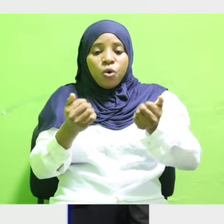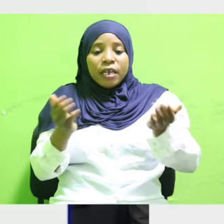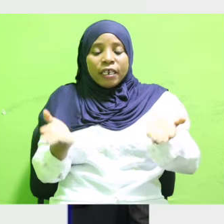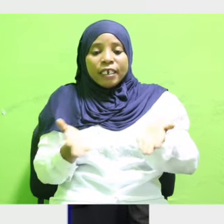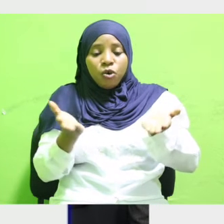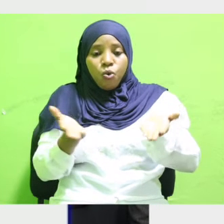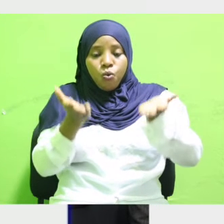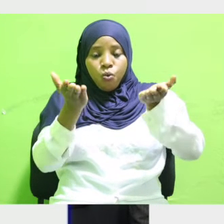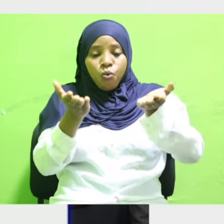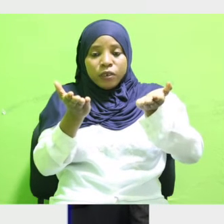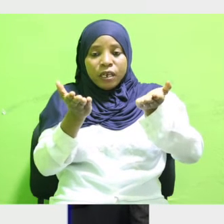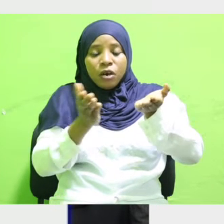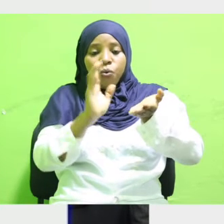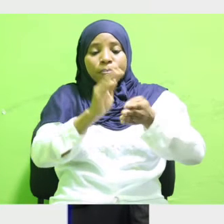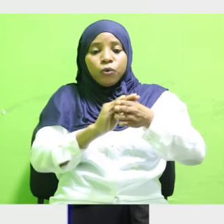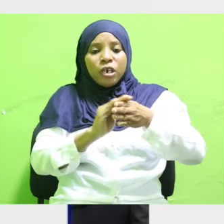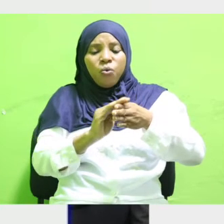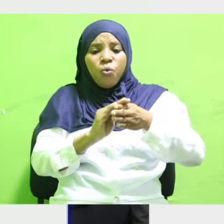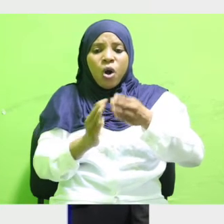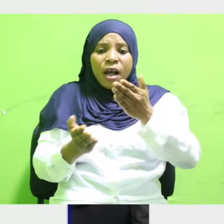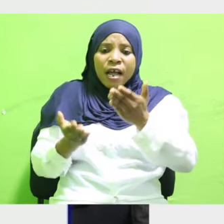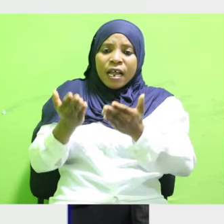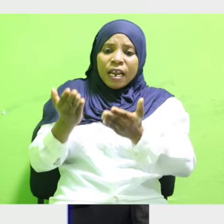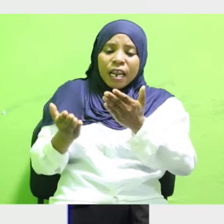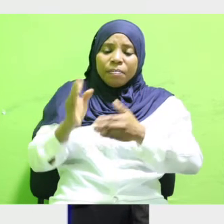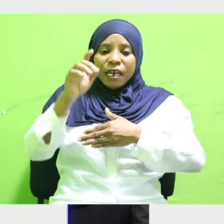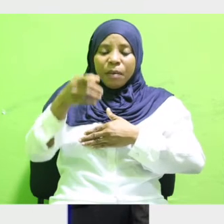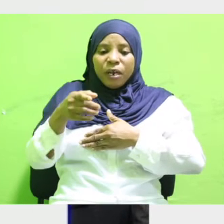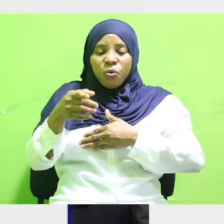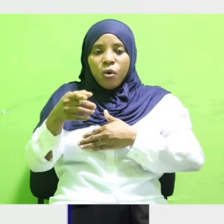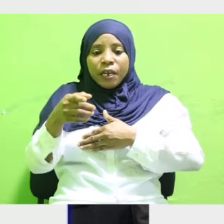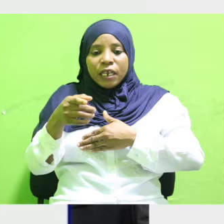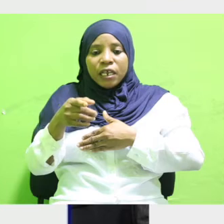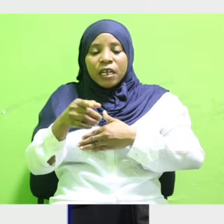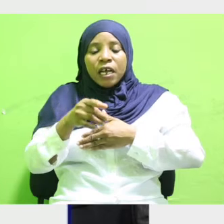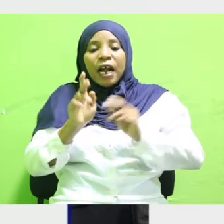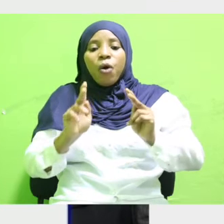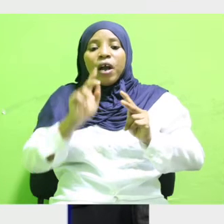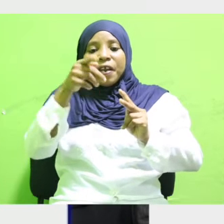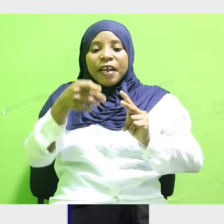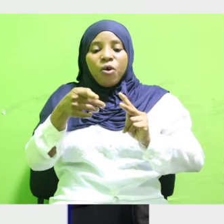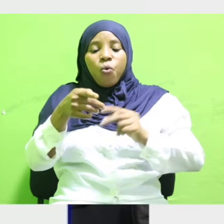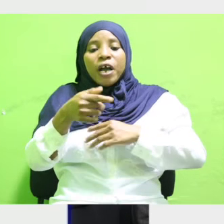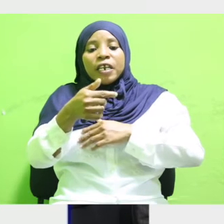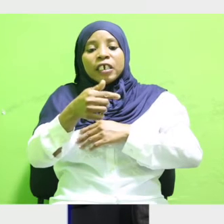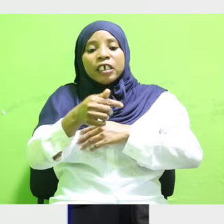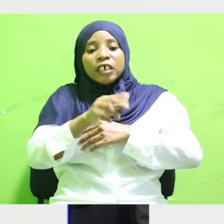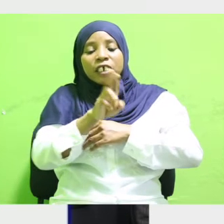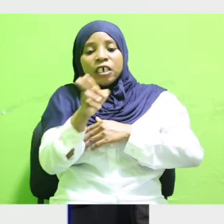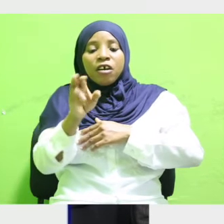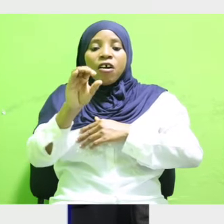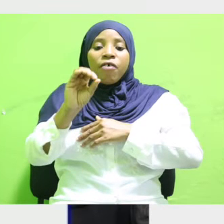position where they can gain maximum light for photosynthesis. So it shows that plants, for instance,